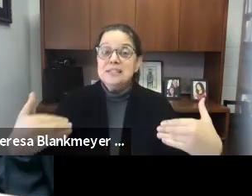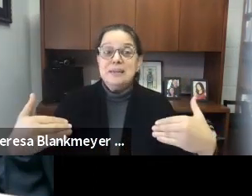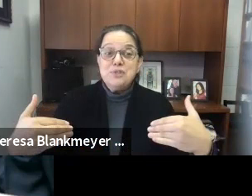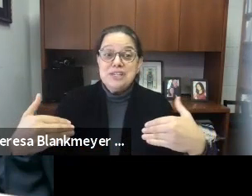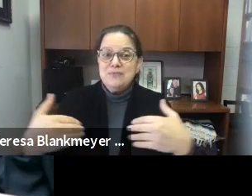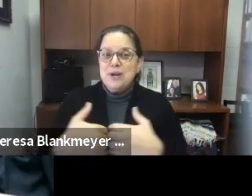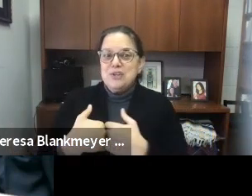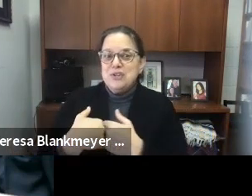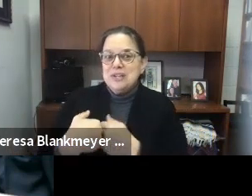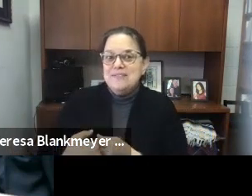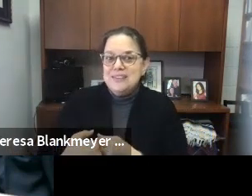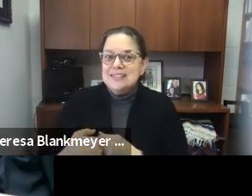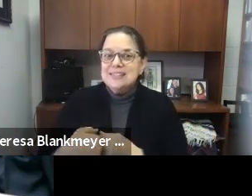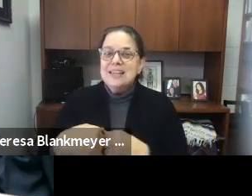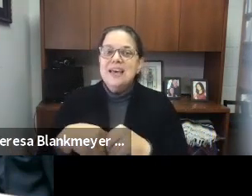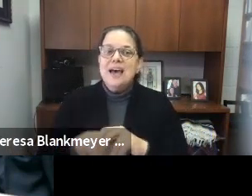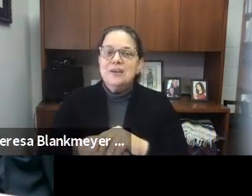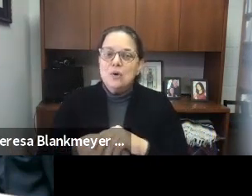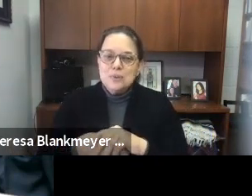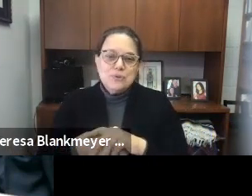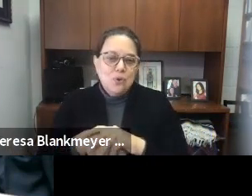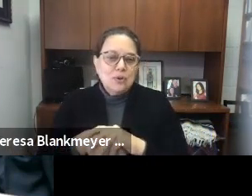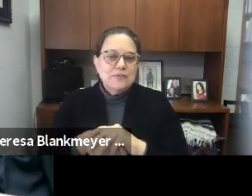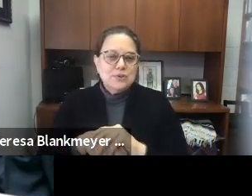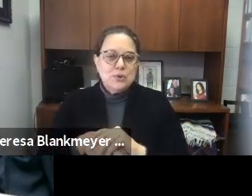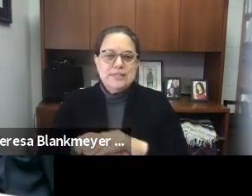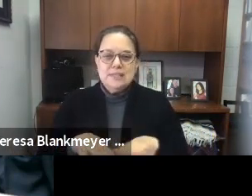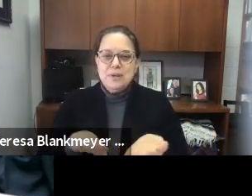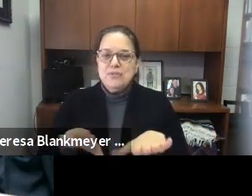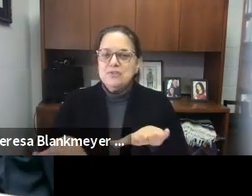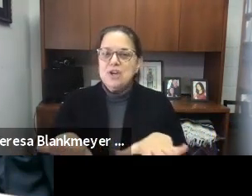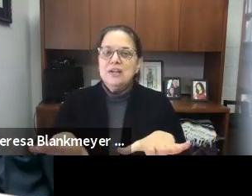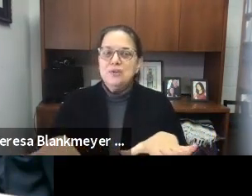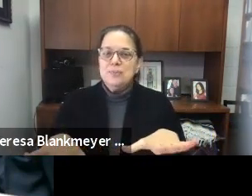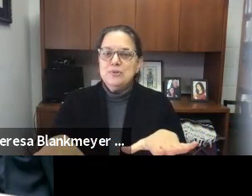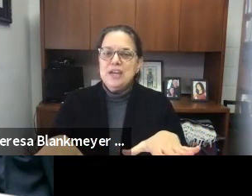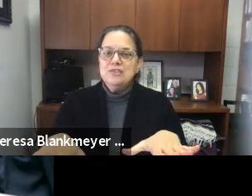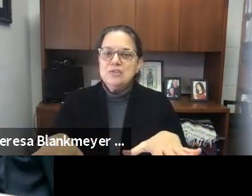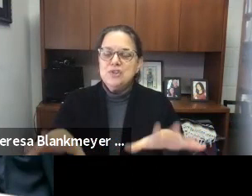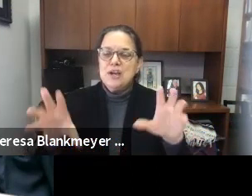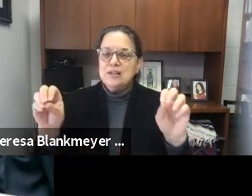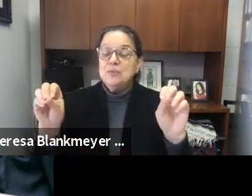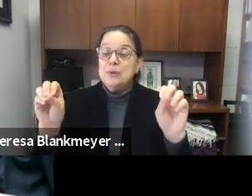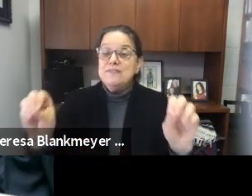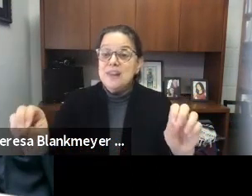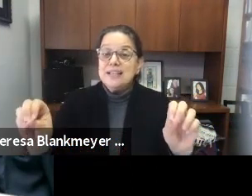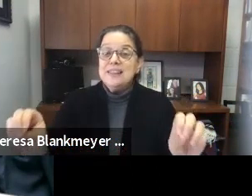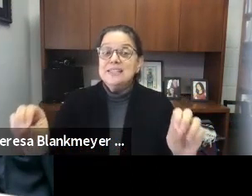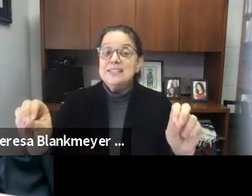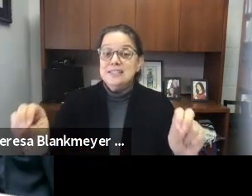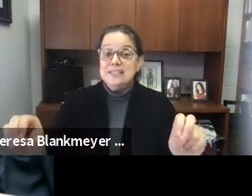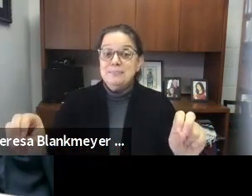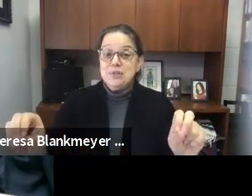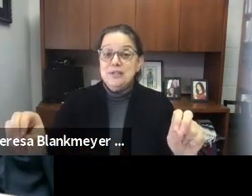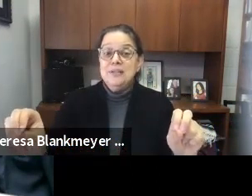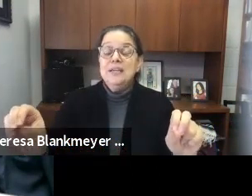a conception of what a good life is, and almost all of their choices about their child or potential child reflect